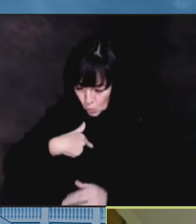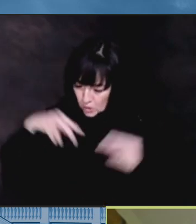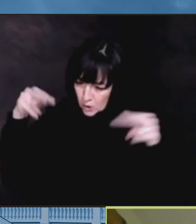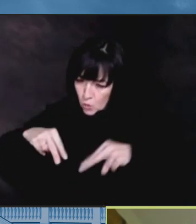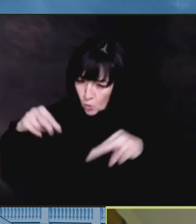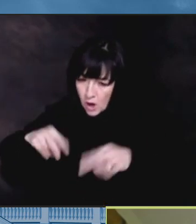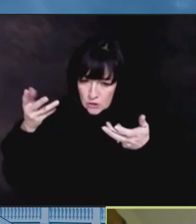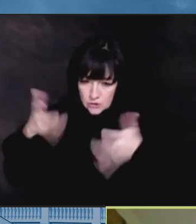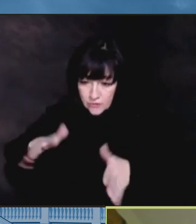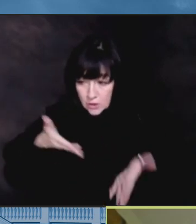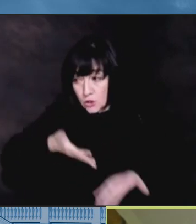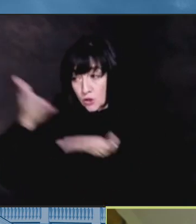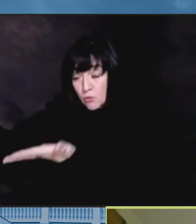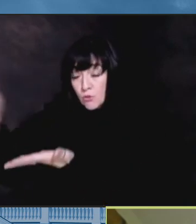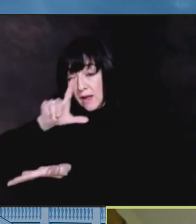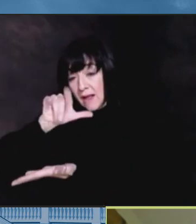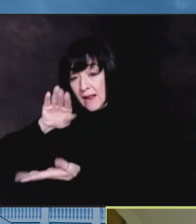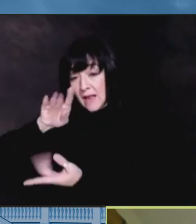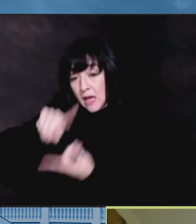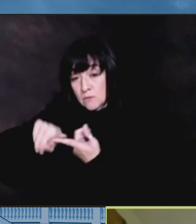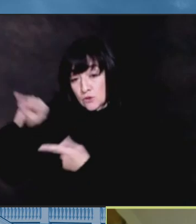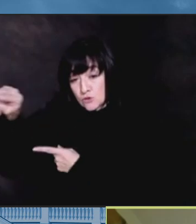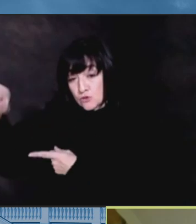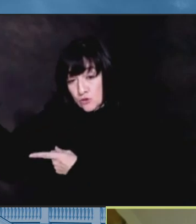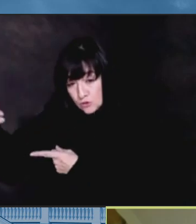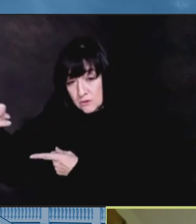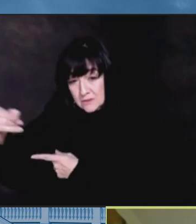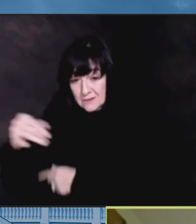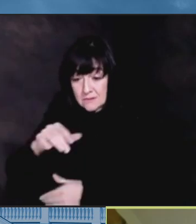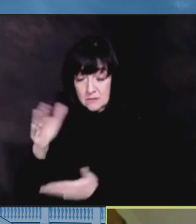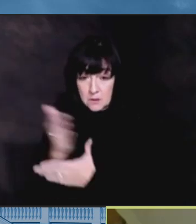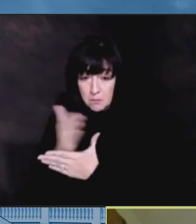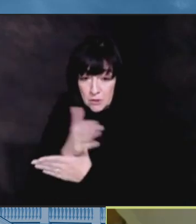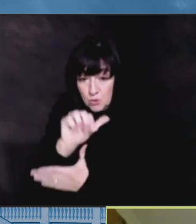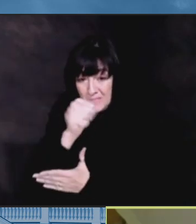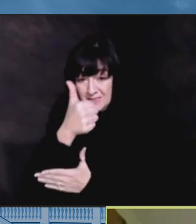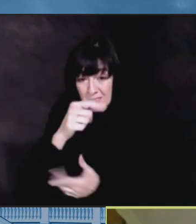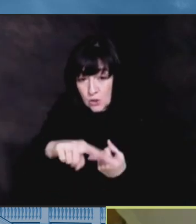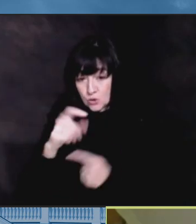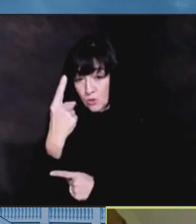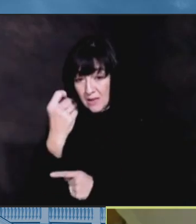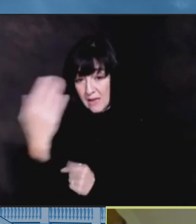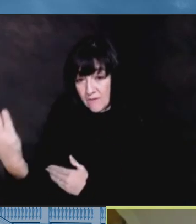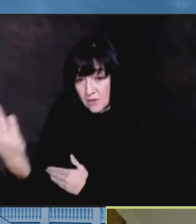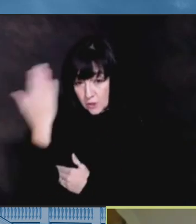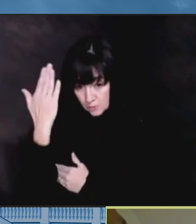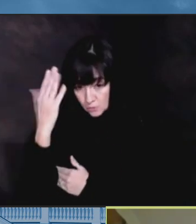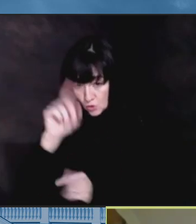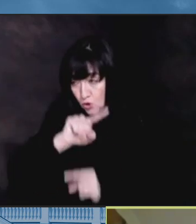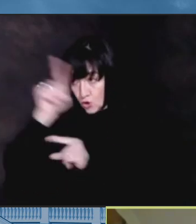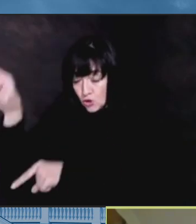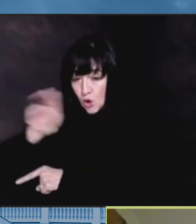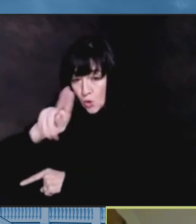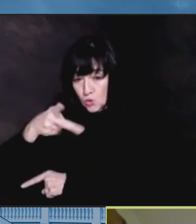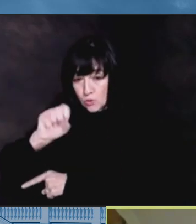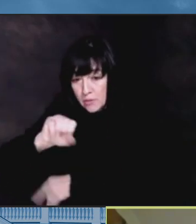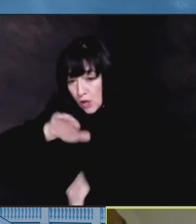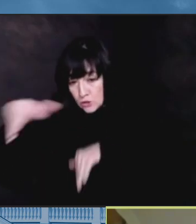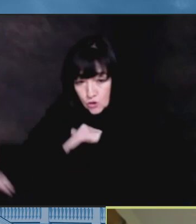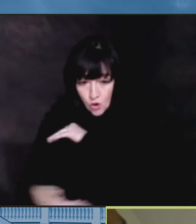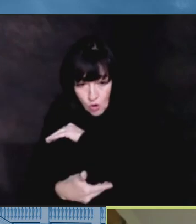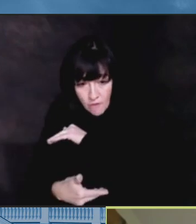lab in New Jersey, usually between 10 or 11 a.m. in the morning because it goes UPS overnight. Those results are being reported